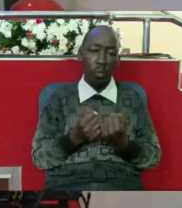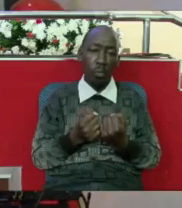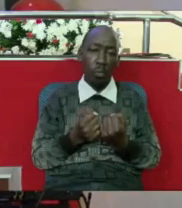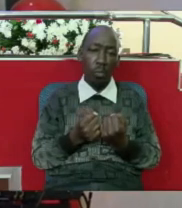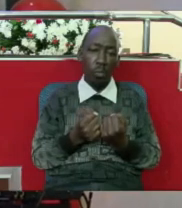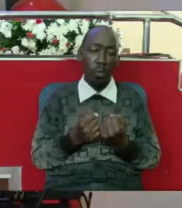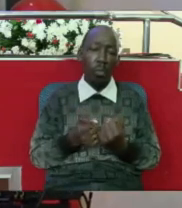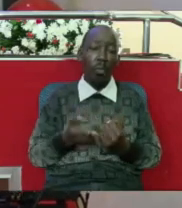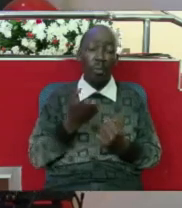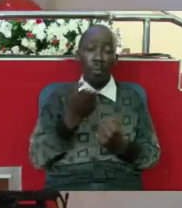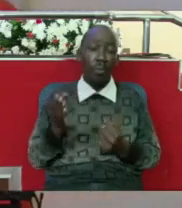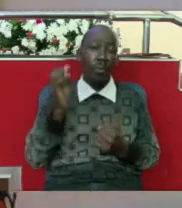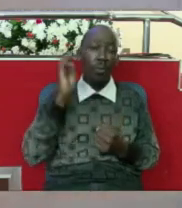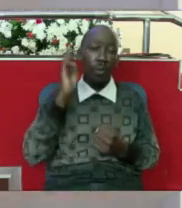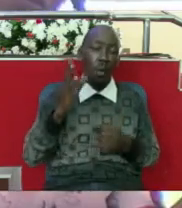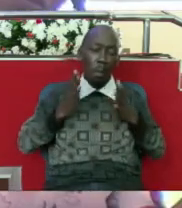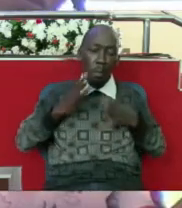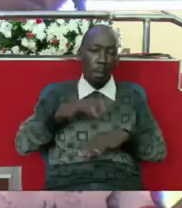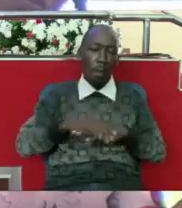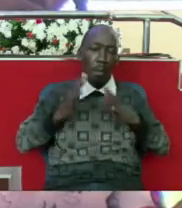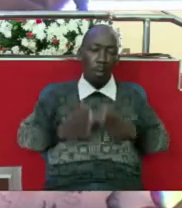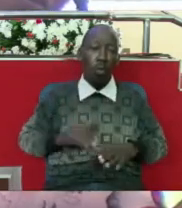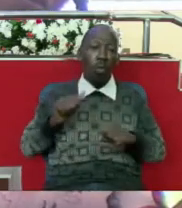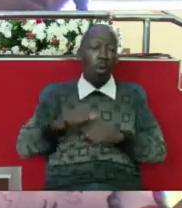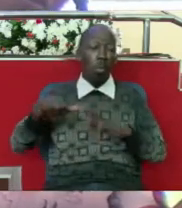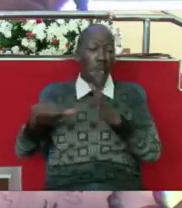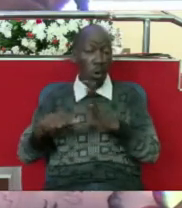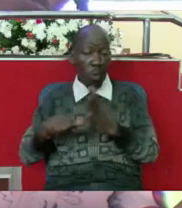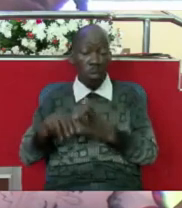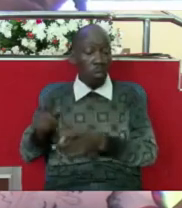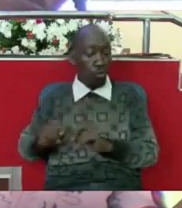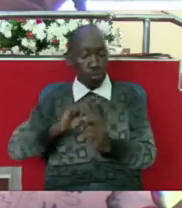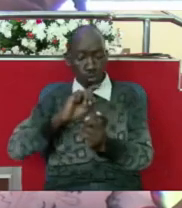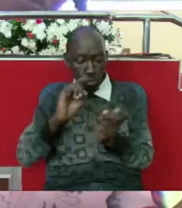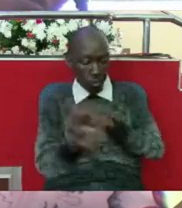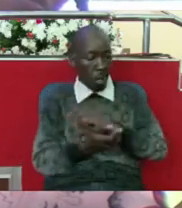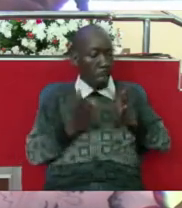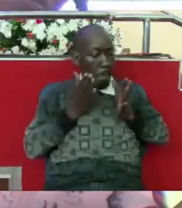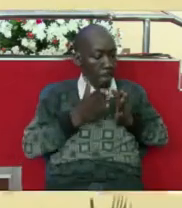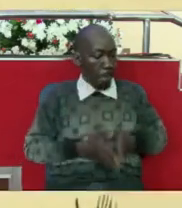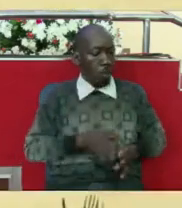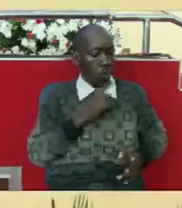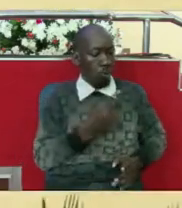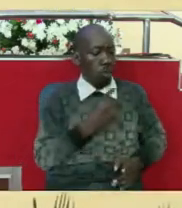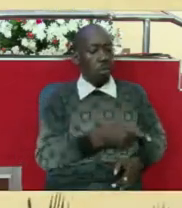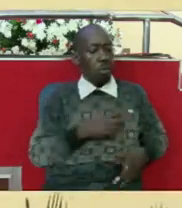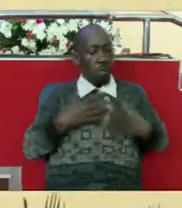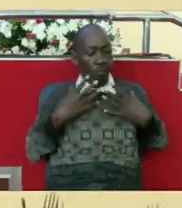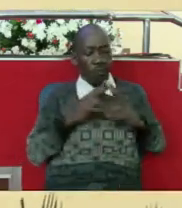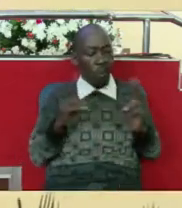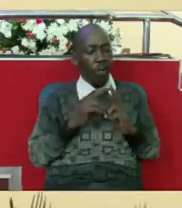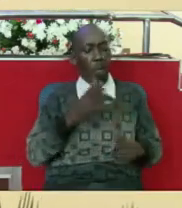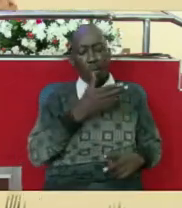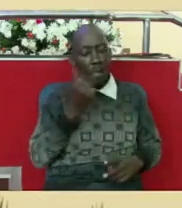how they went from a person with a problem to a person that is a possessor of the very best